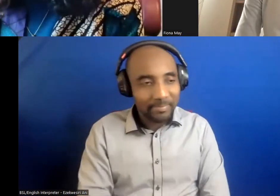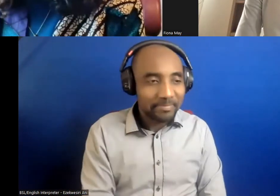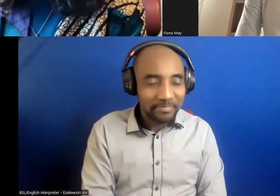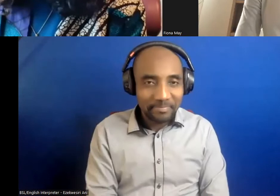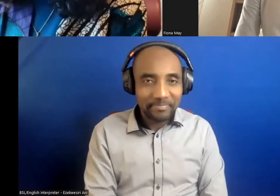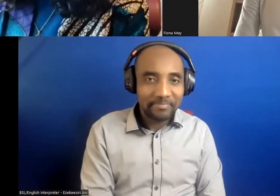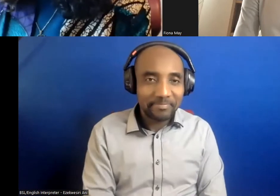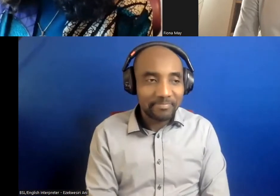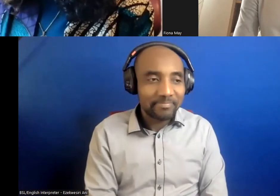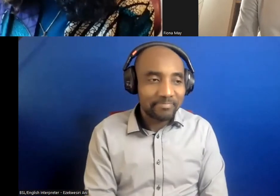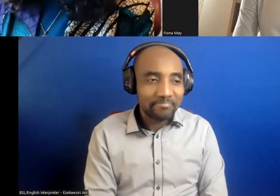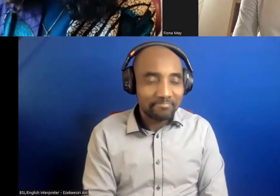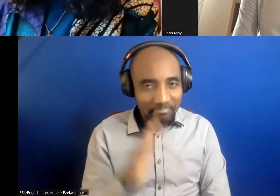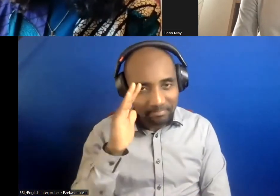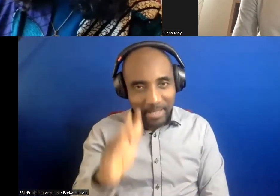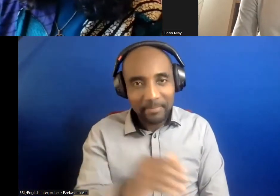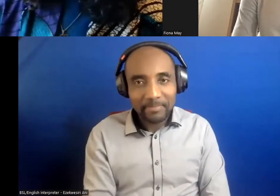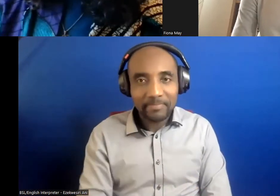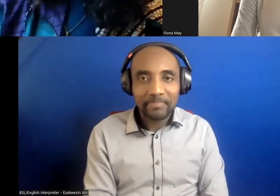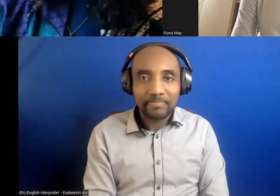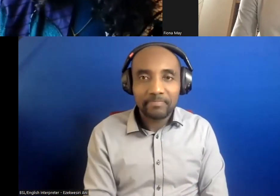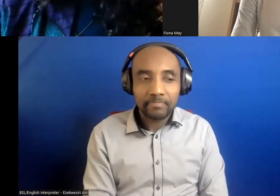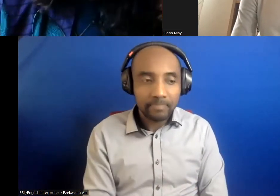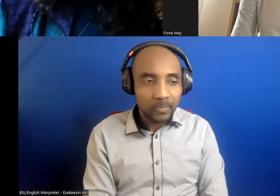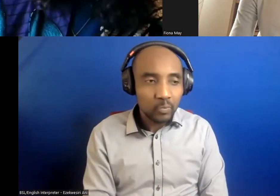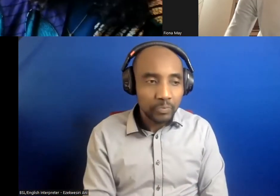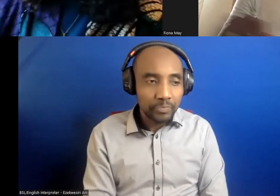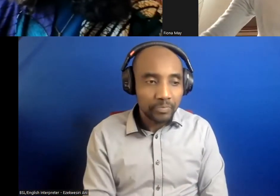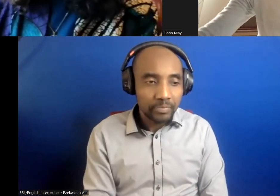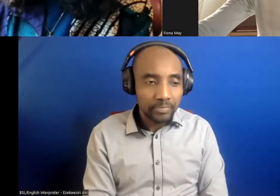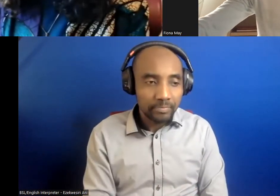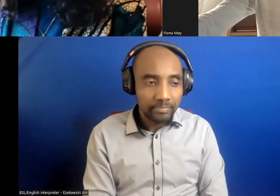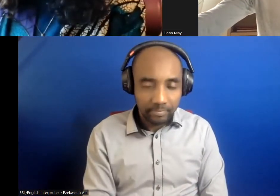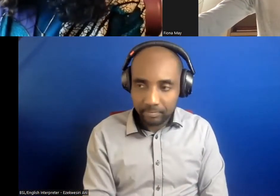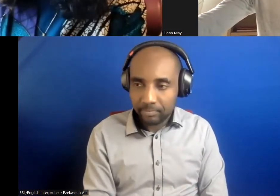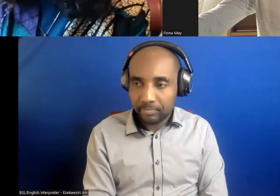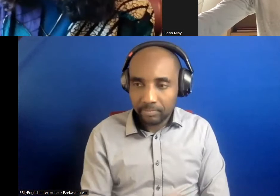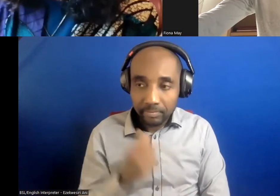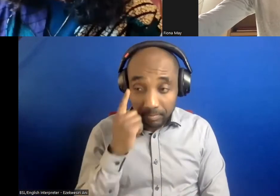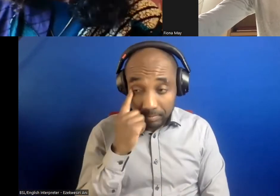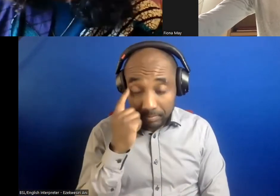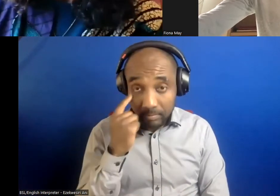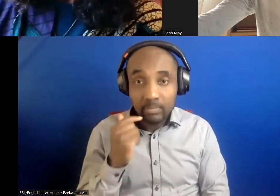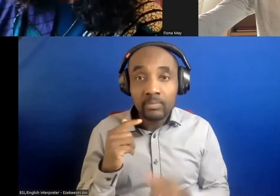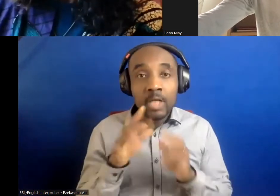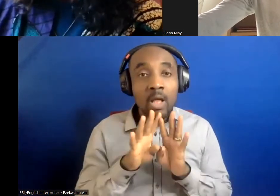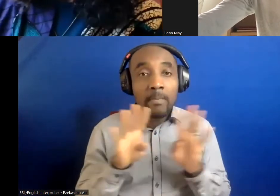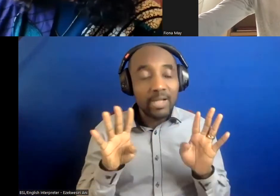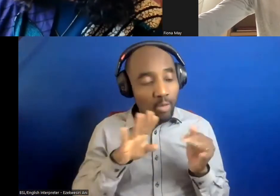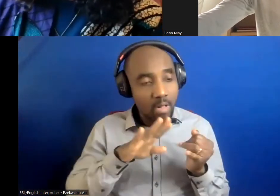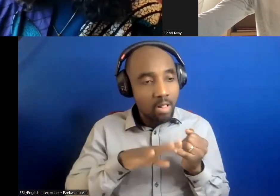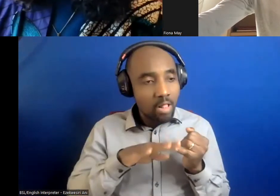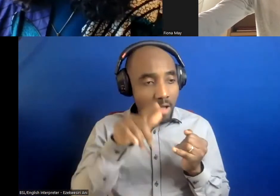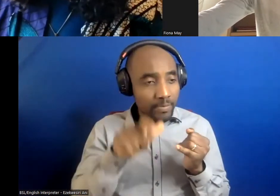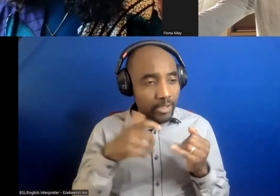Bye. Bye. And a very last but not least at all, the final person on our panel, and I'm really